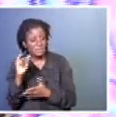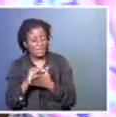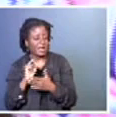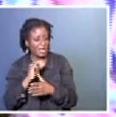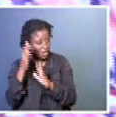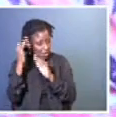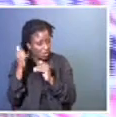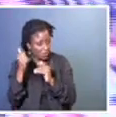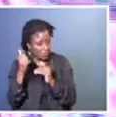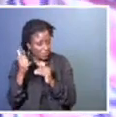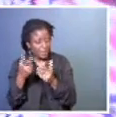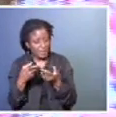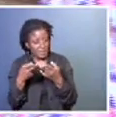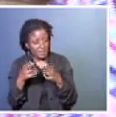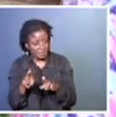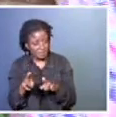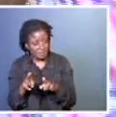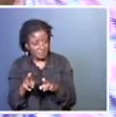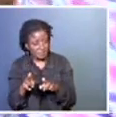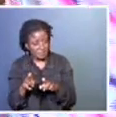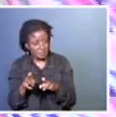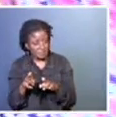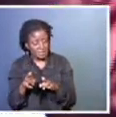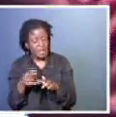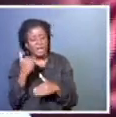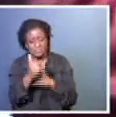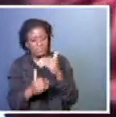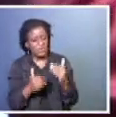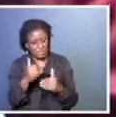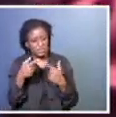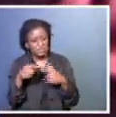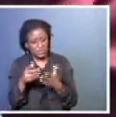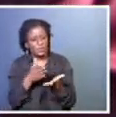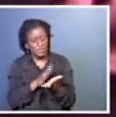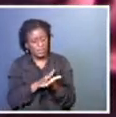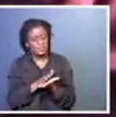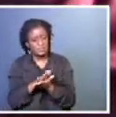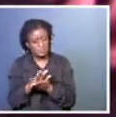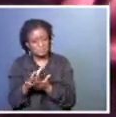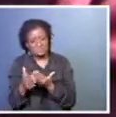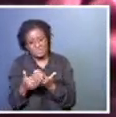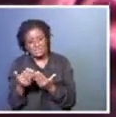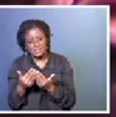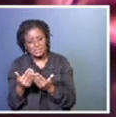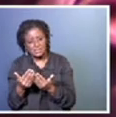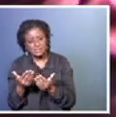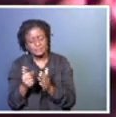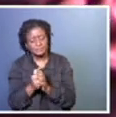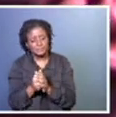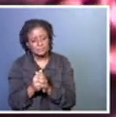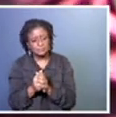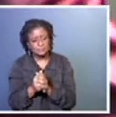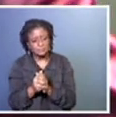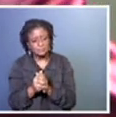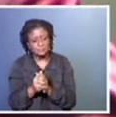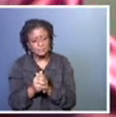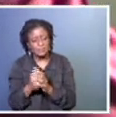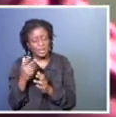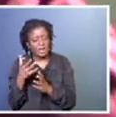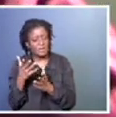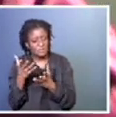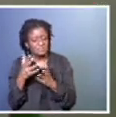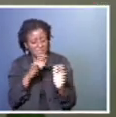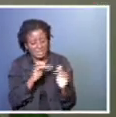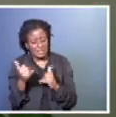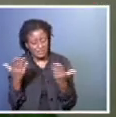come through. Yes, the process is going smoothly. What did you hope to achieve? At least to leave here to say that I'm